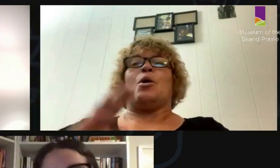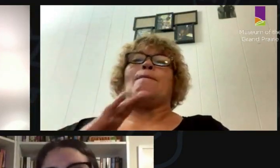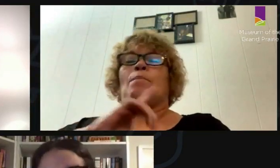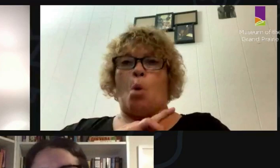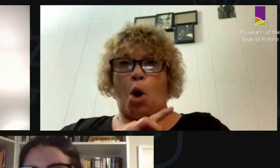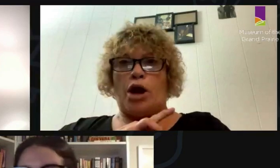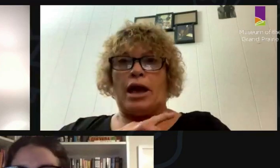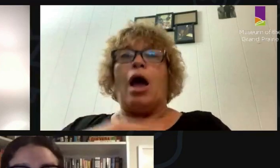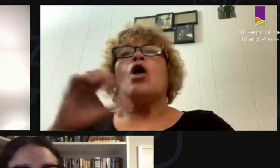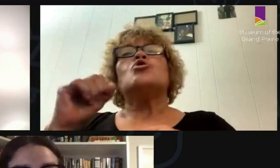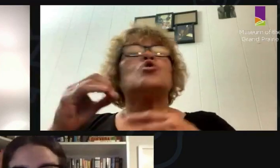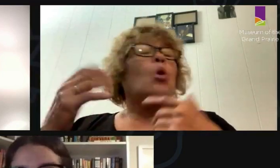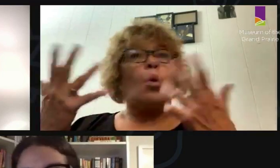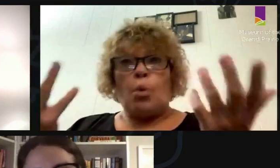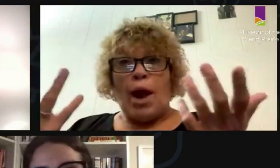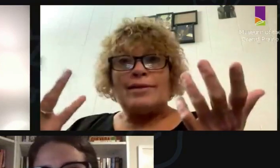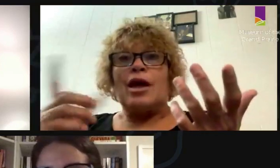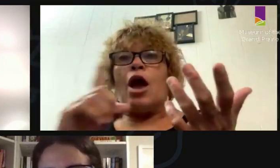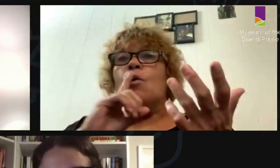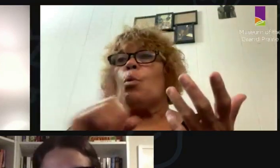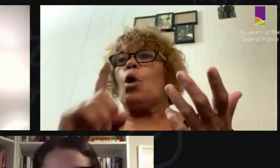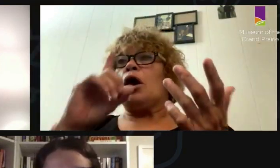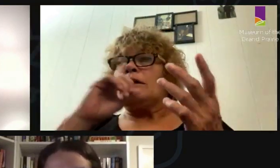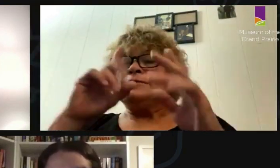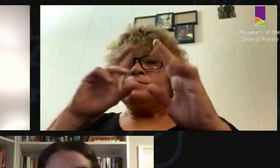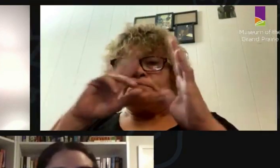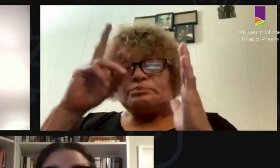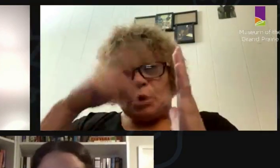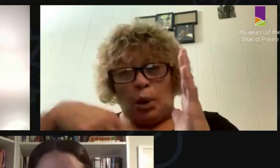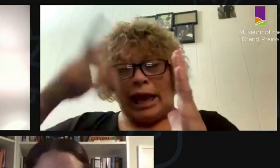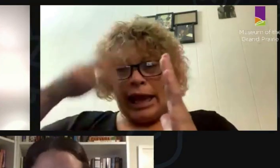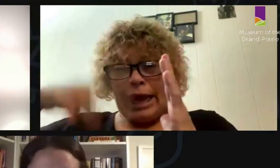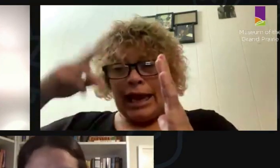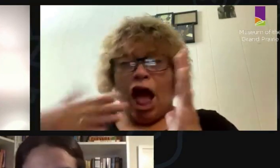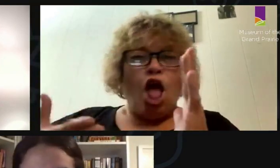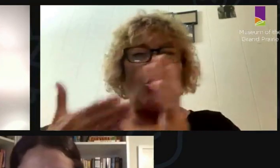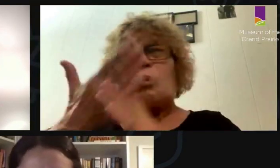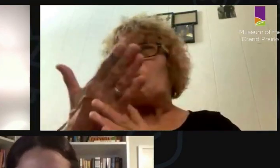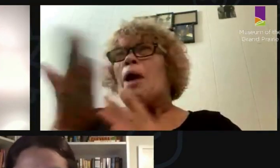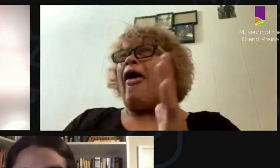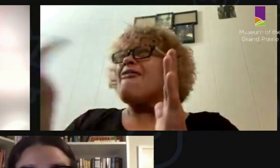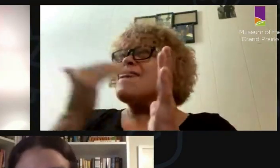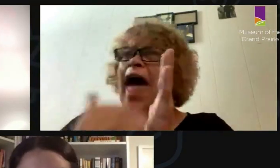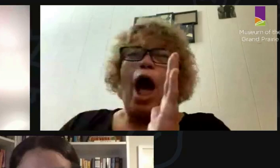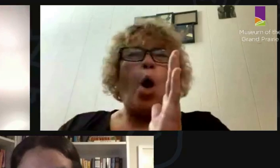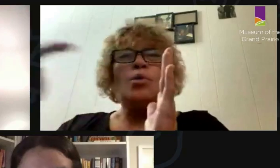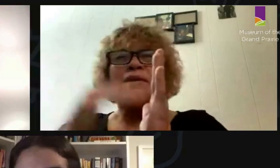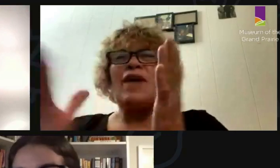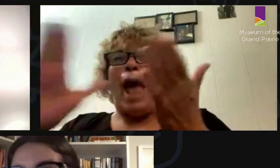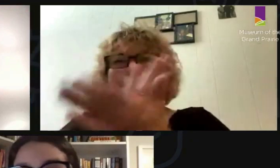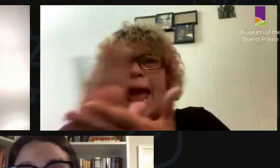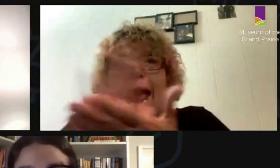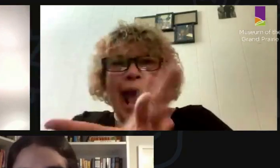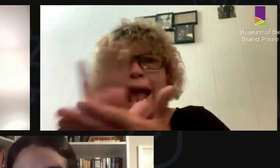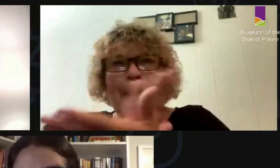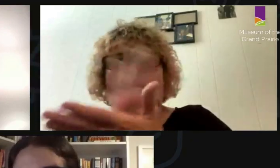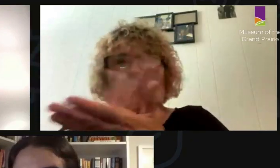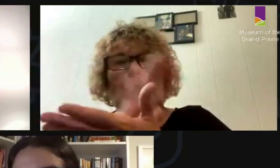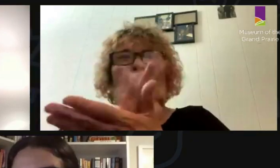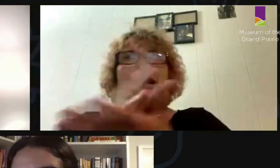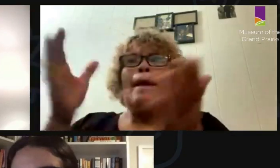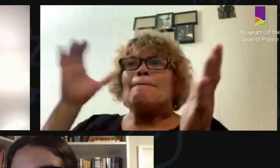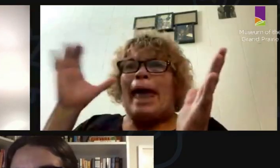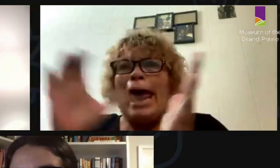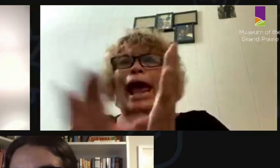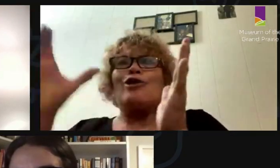And so what we're doing is just going through these thousands of paper images, in